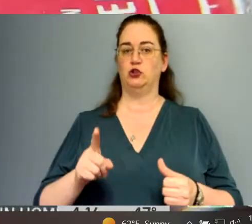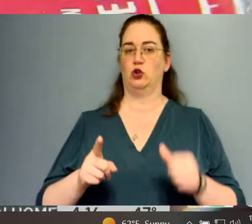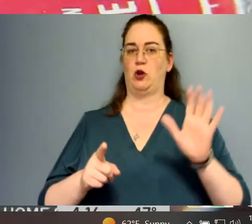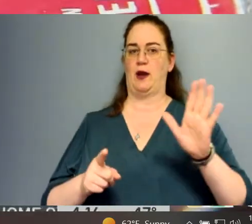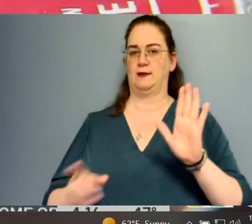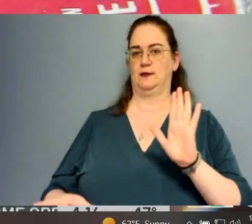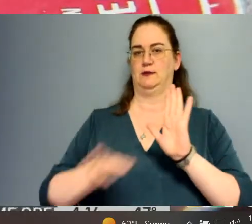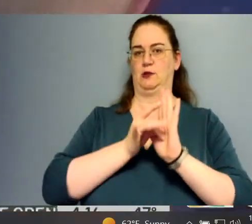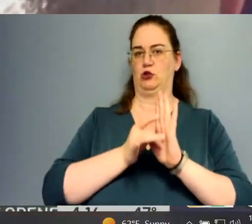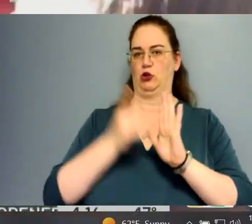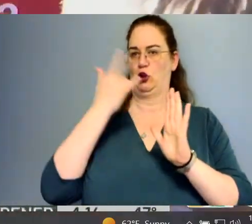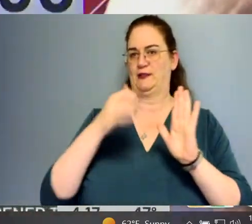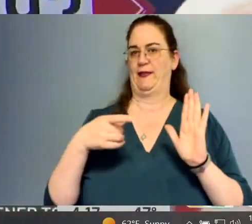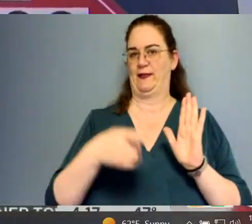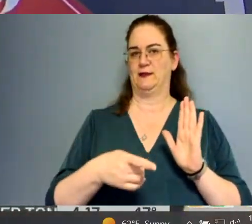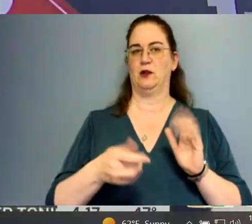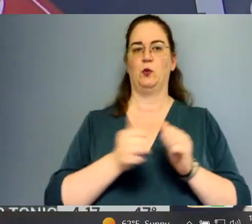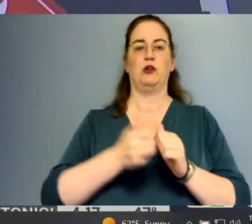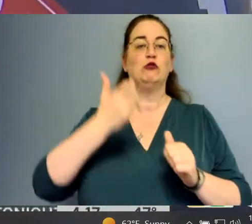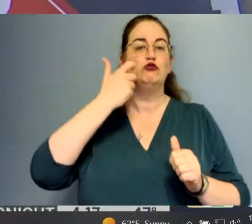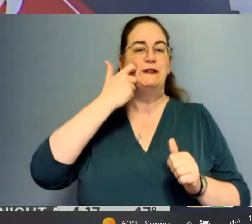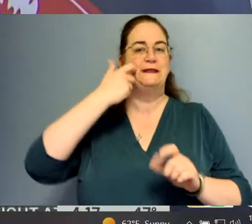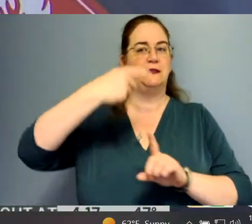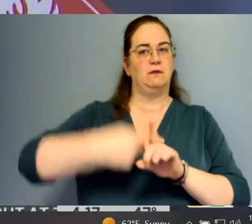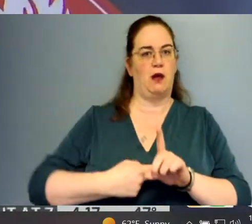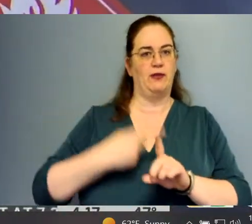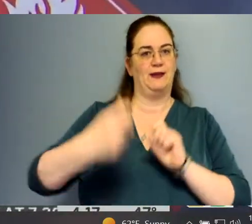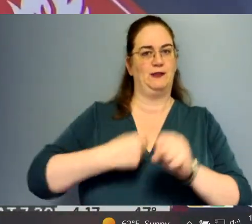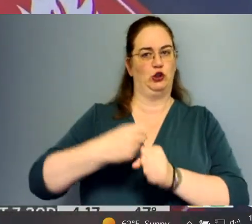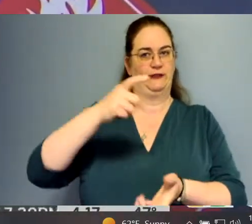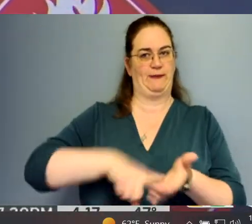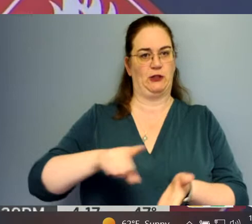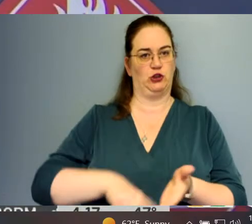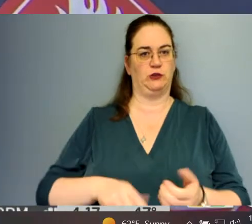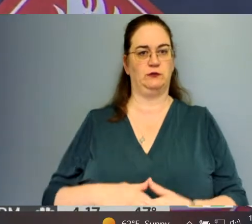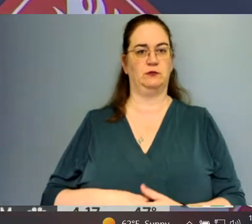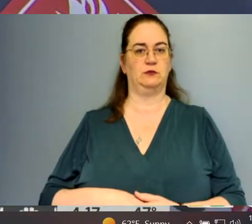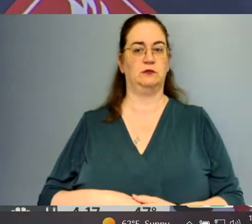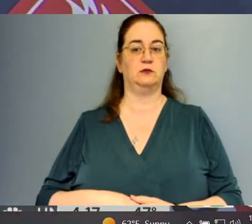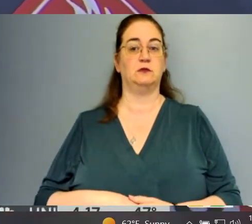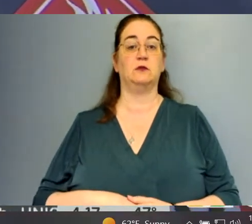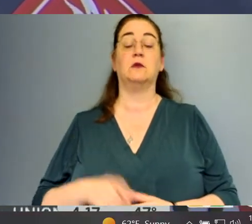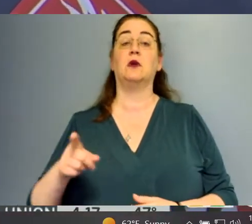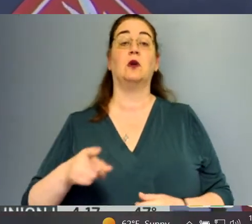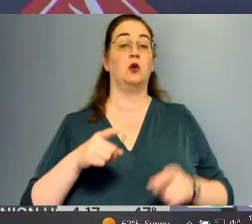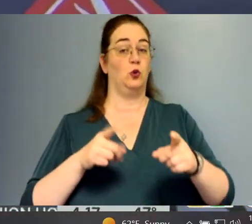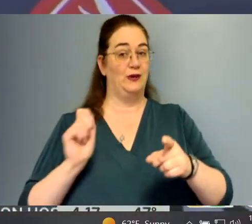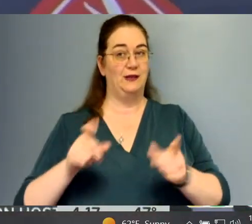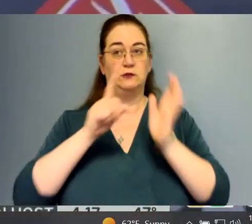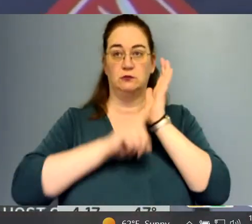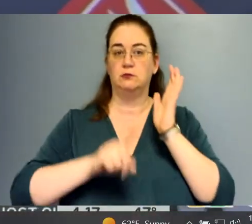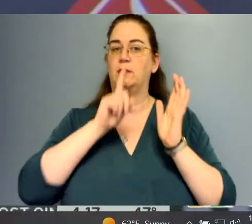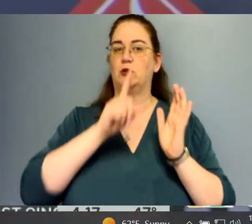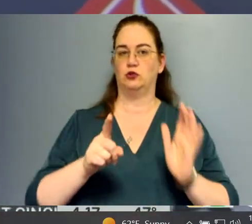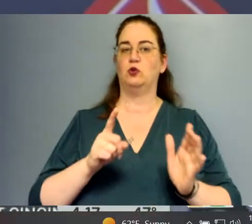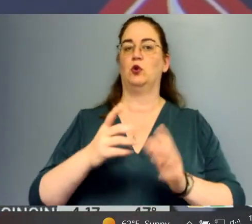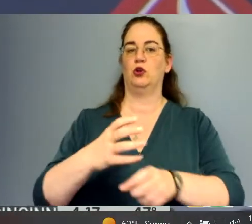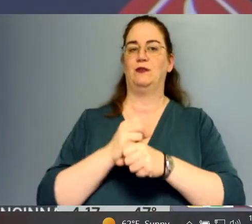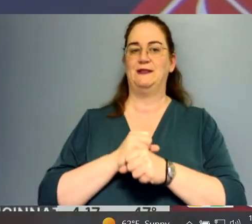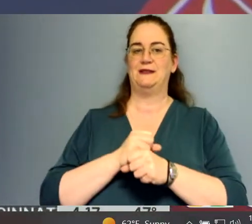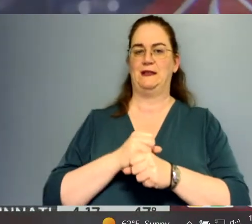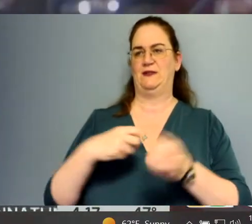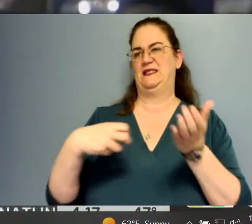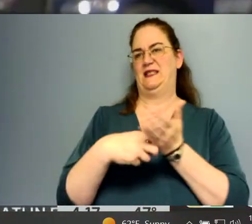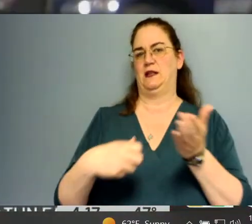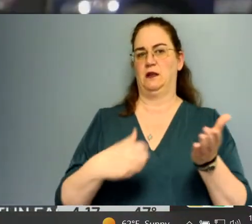or a sticker like this one with a recent month and year inspection. Heating oil, you need to make sure that you receive a ticket,